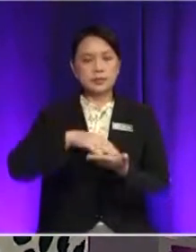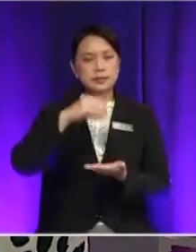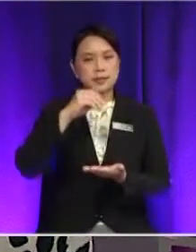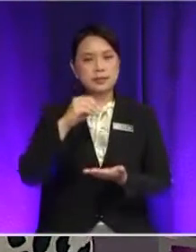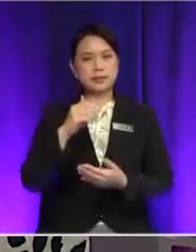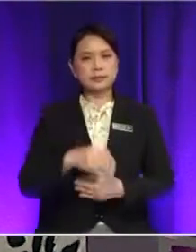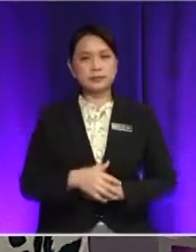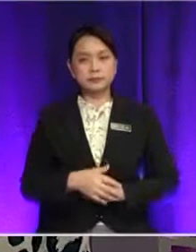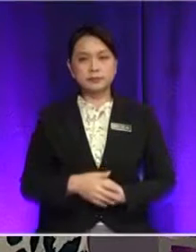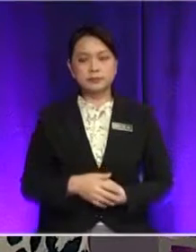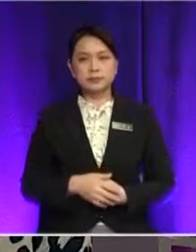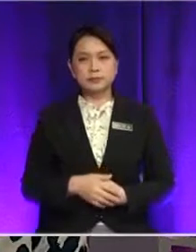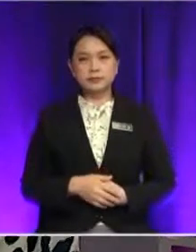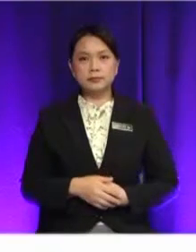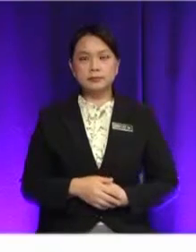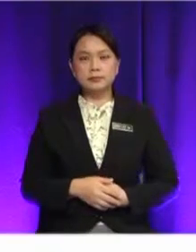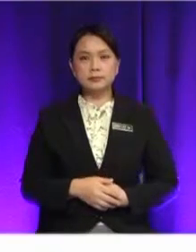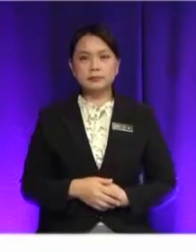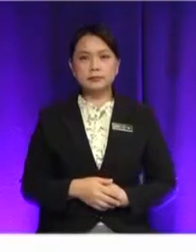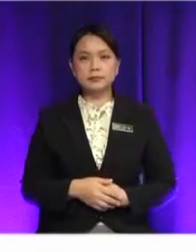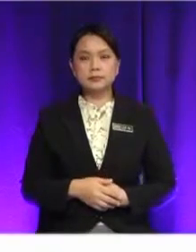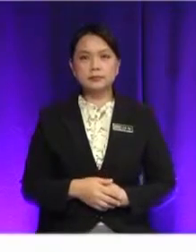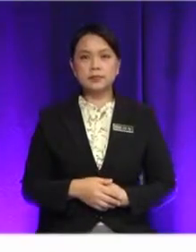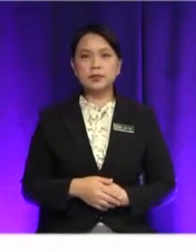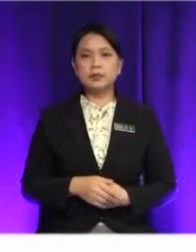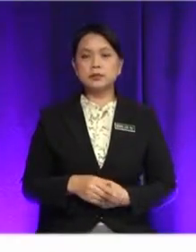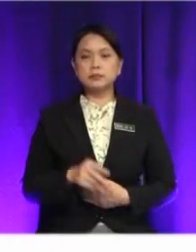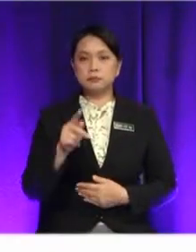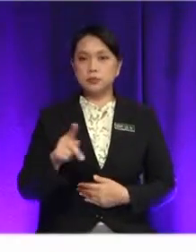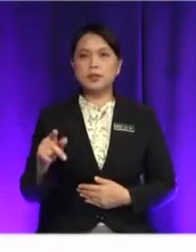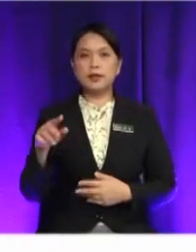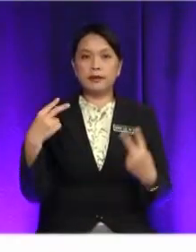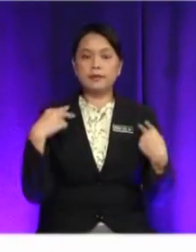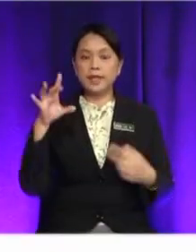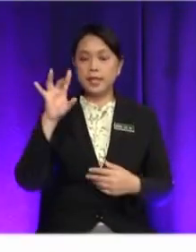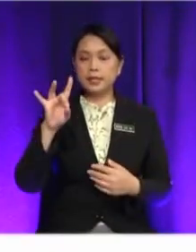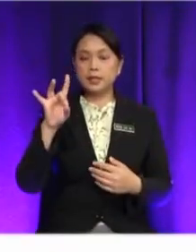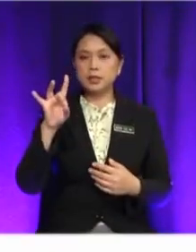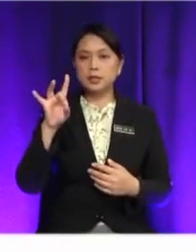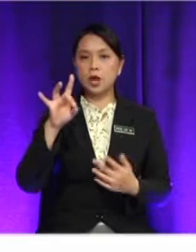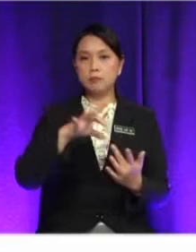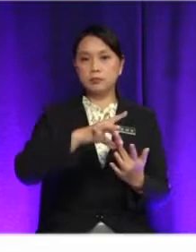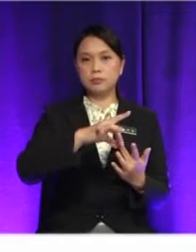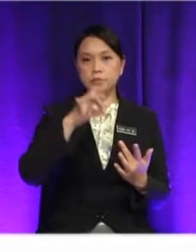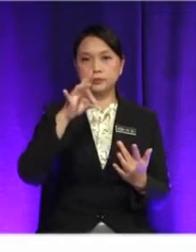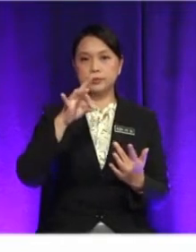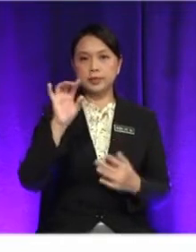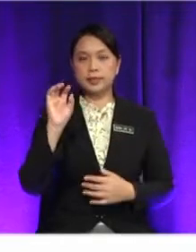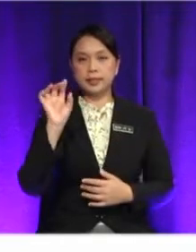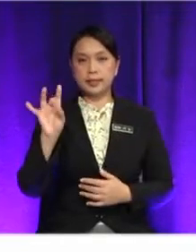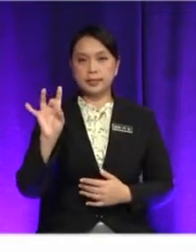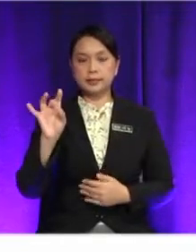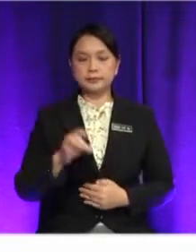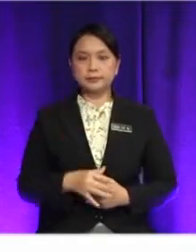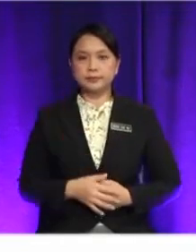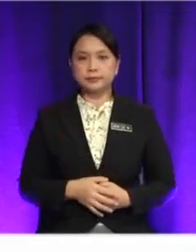Now, Shafiqah, for this question, they'll be given 8 options for SPM format. Okay. So they'll be given 8 options, A until H.